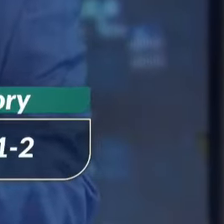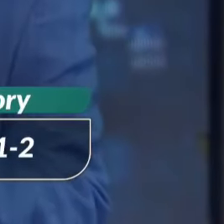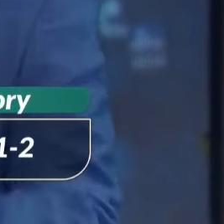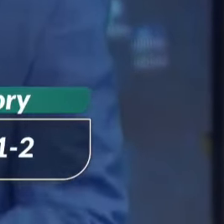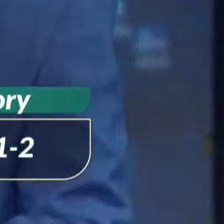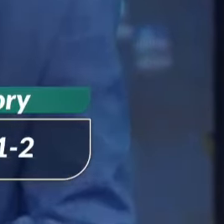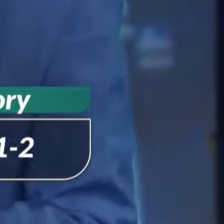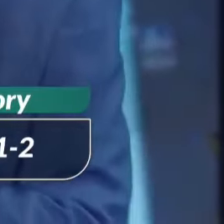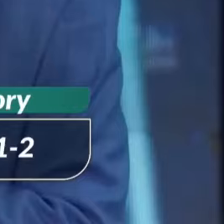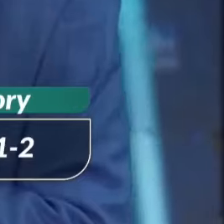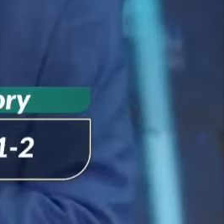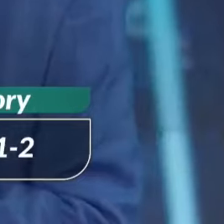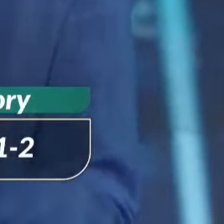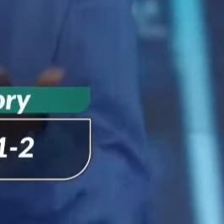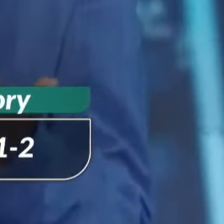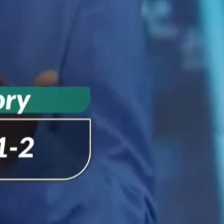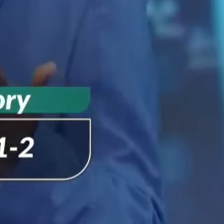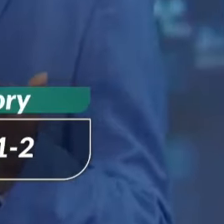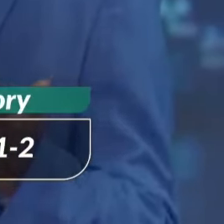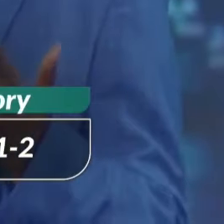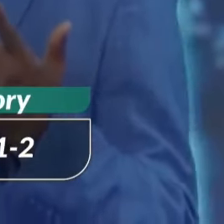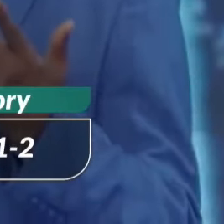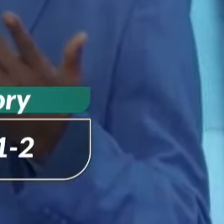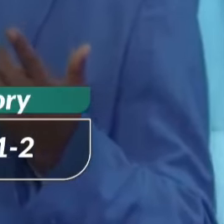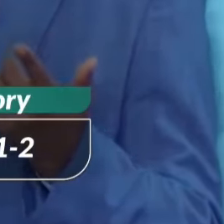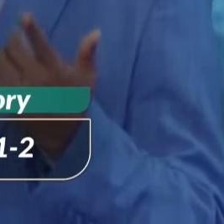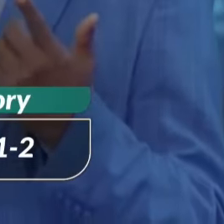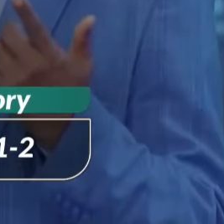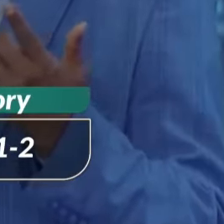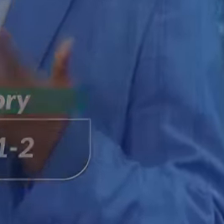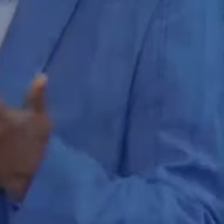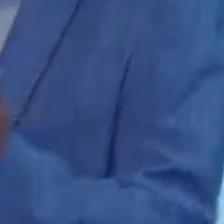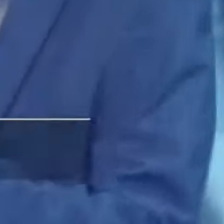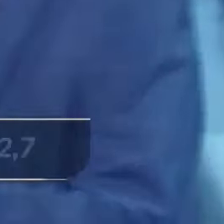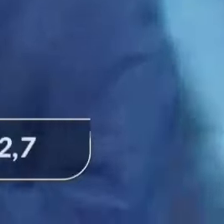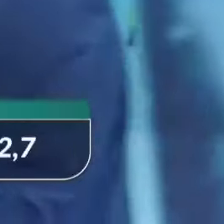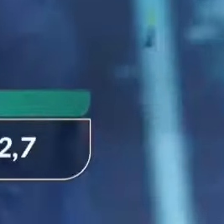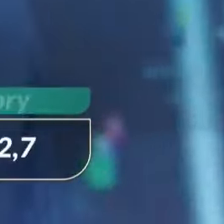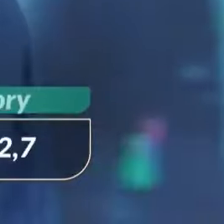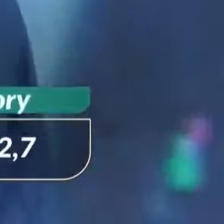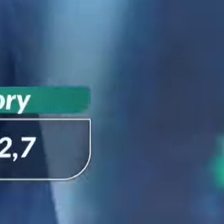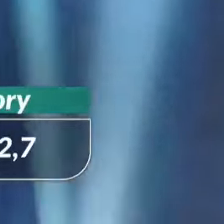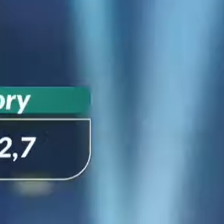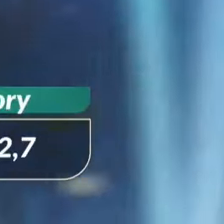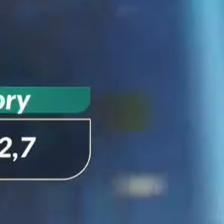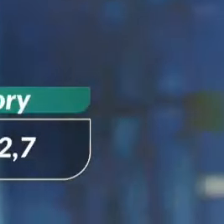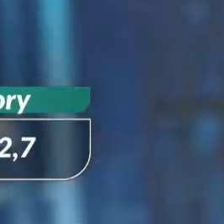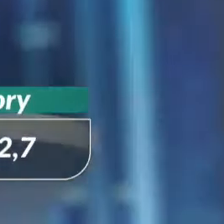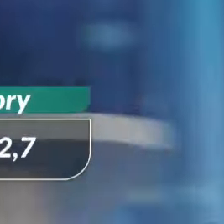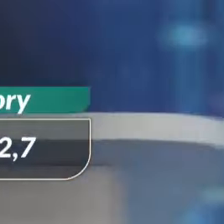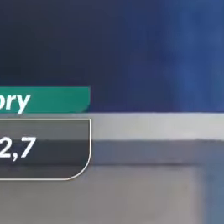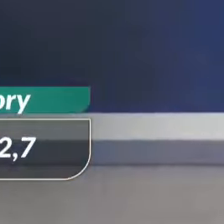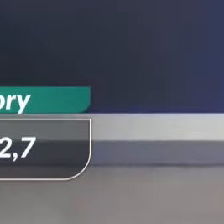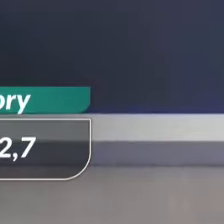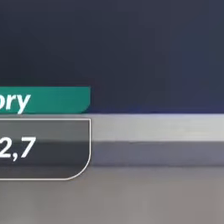guided by the master, and named by the master. Named by